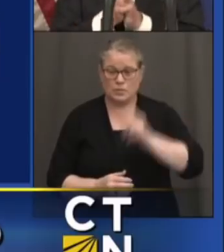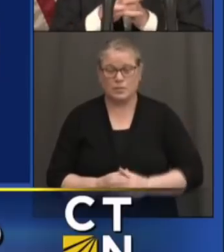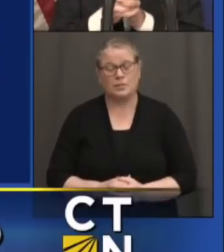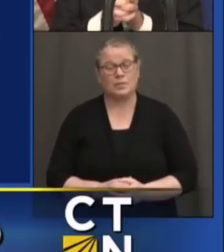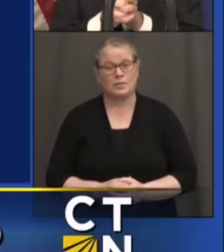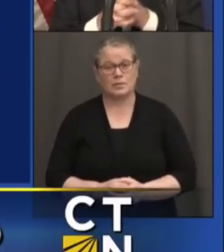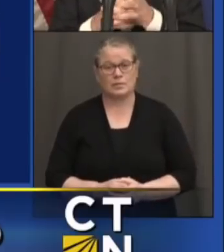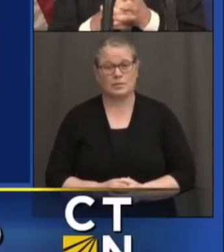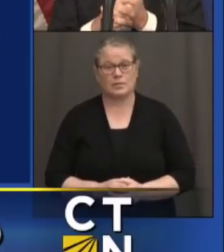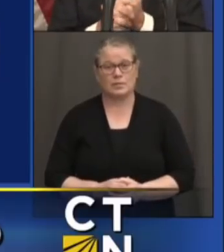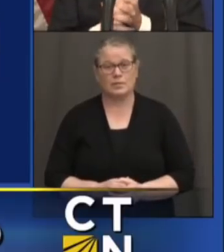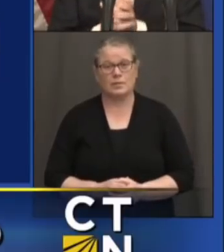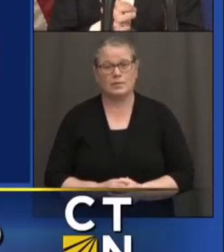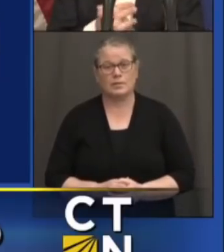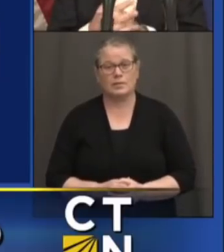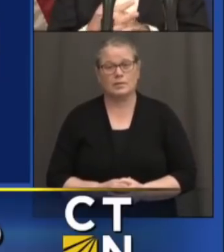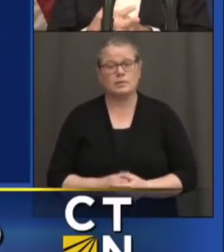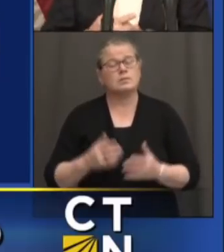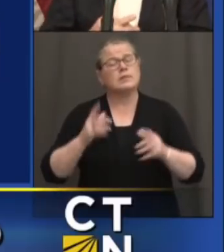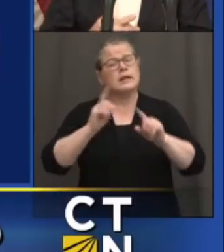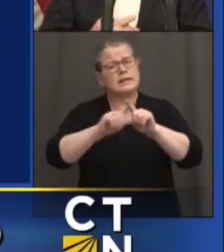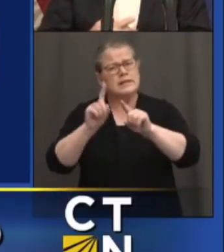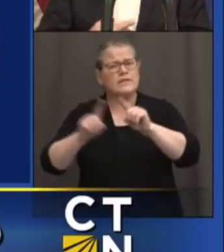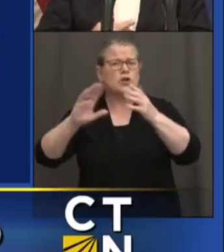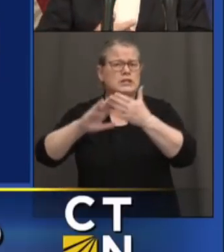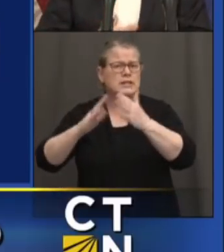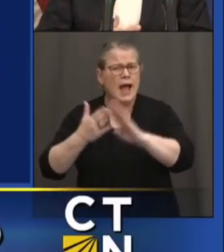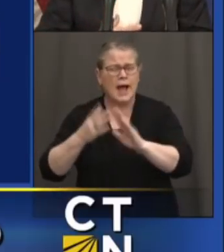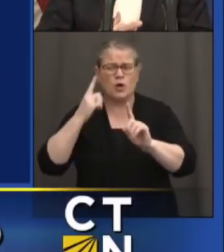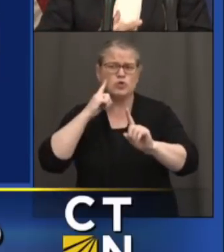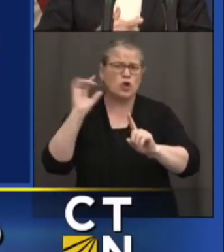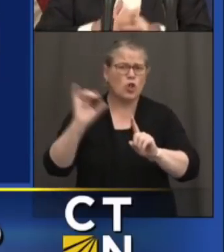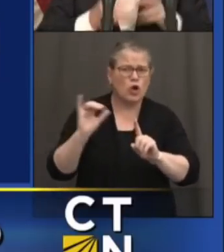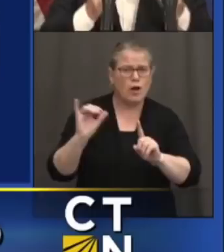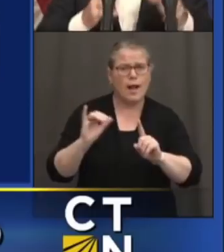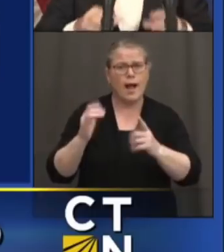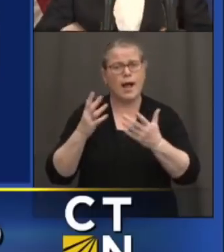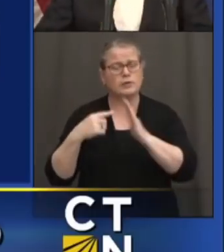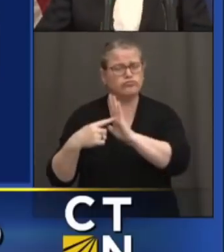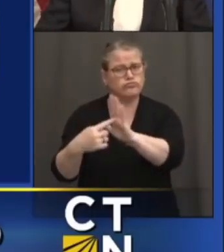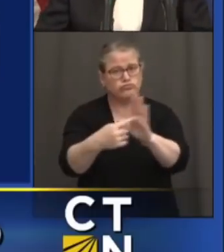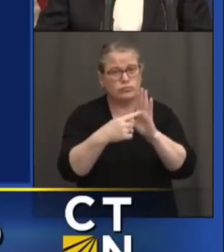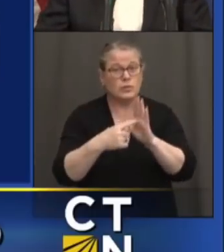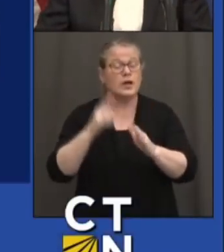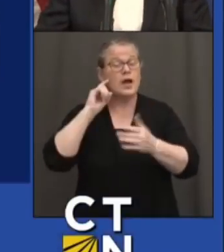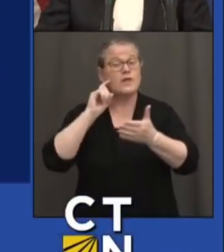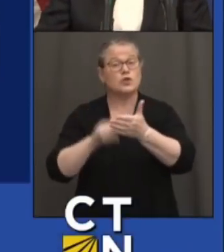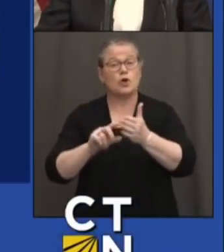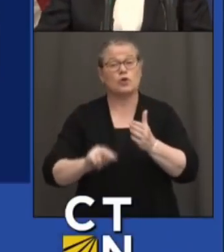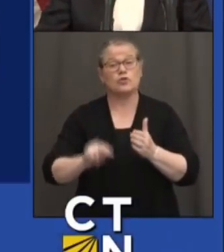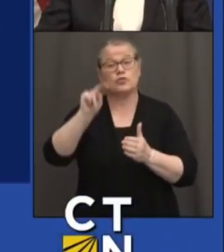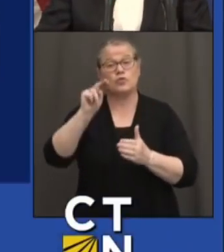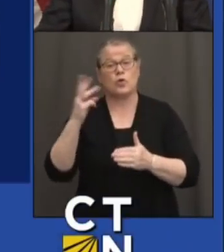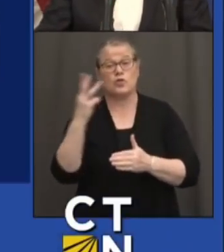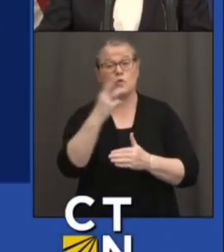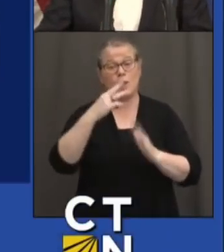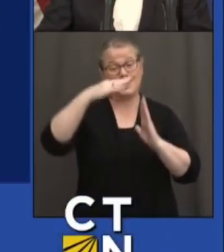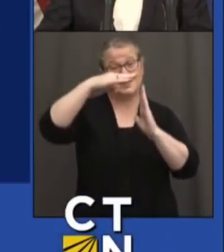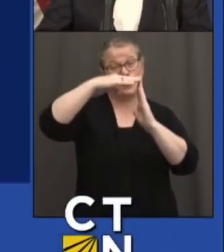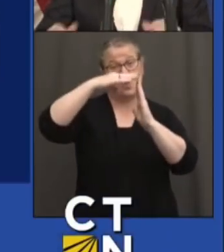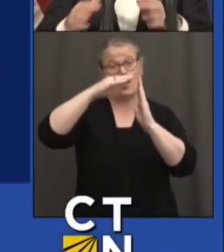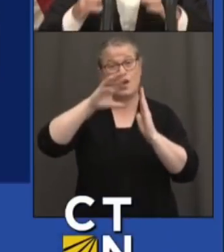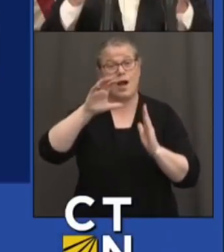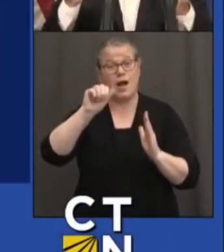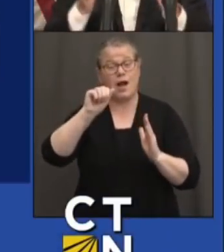terms of how our different towns and regions are doing. I think you can see up there in northwest Connecticut, you've got Canaan, you